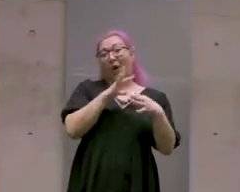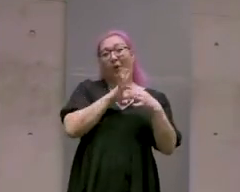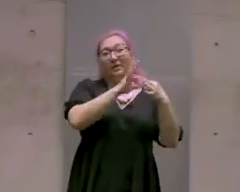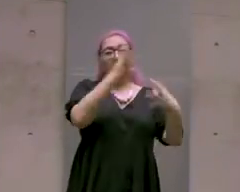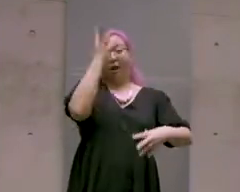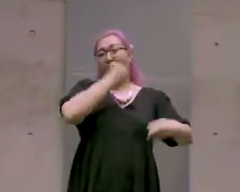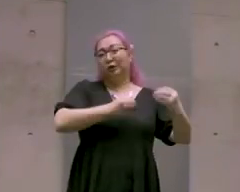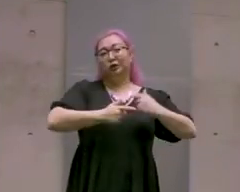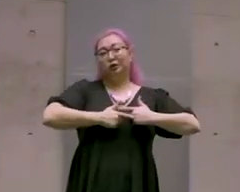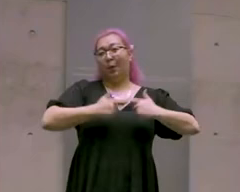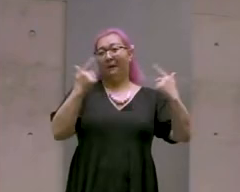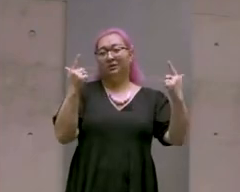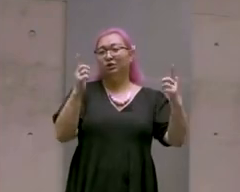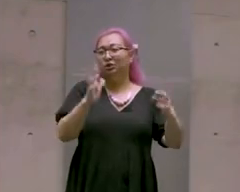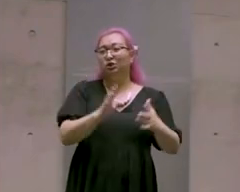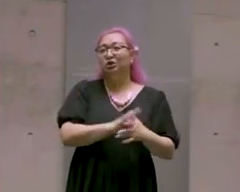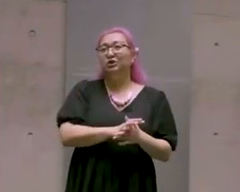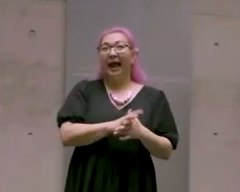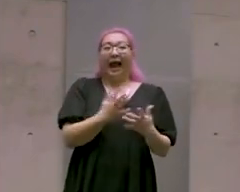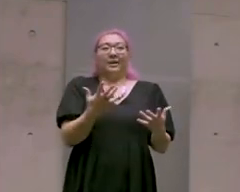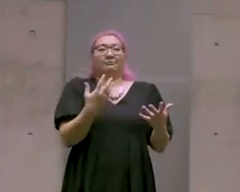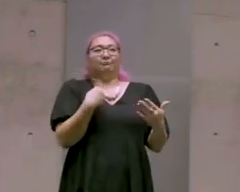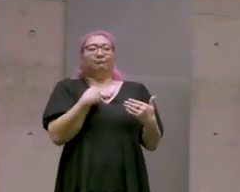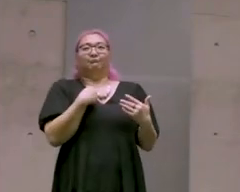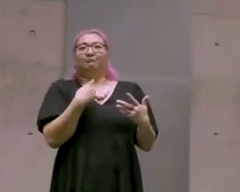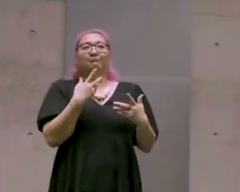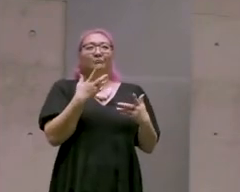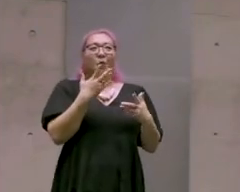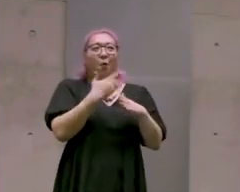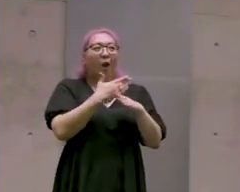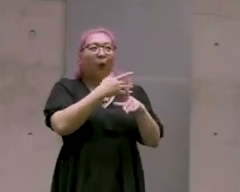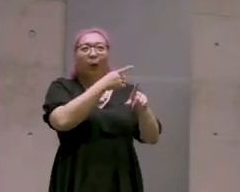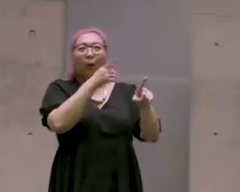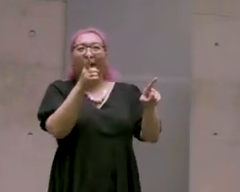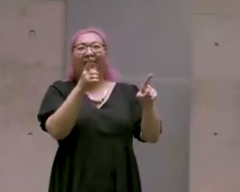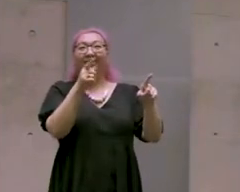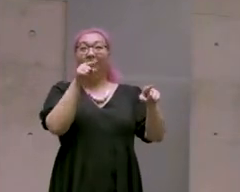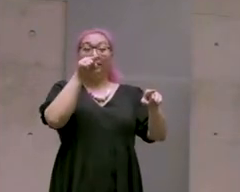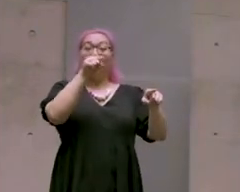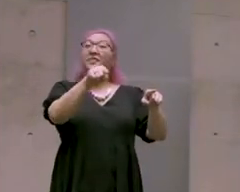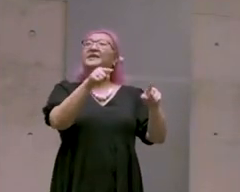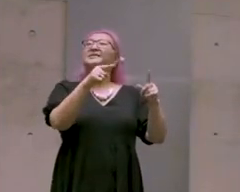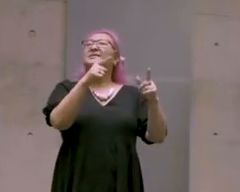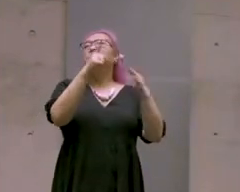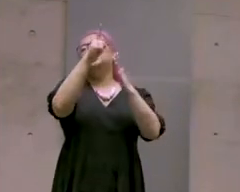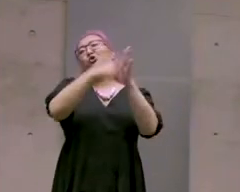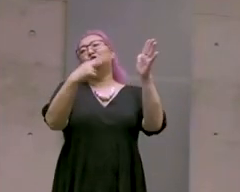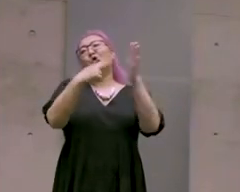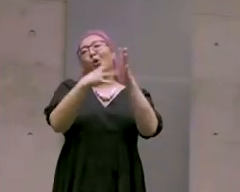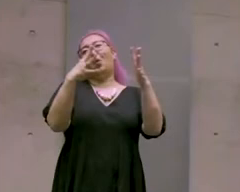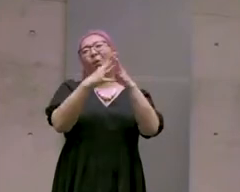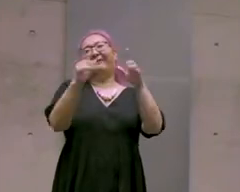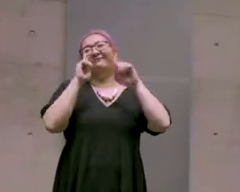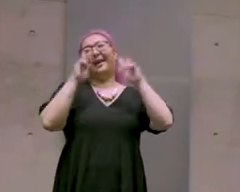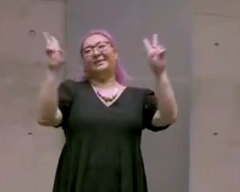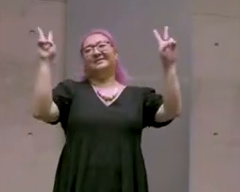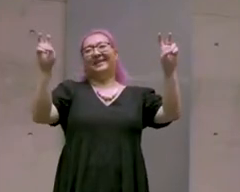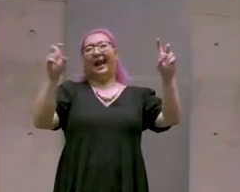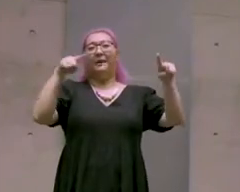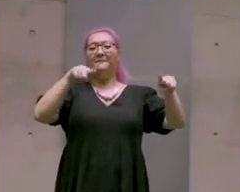so much and learn how to kind of work with an IP while trying to do something that felt